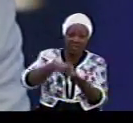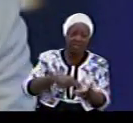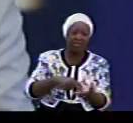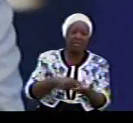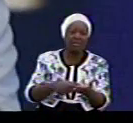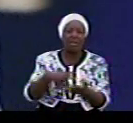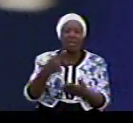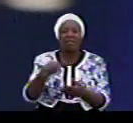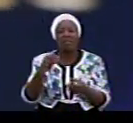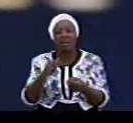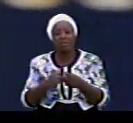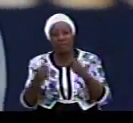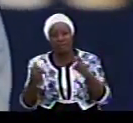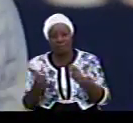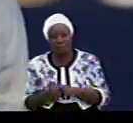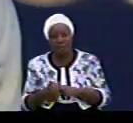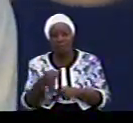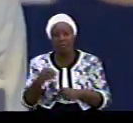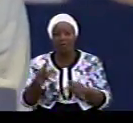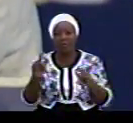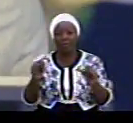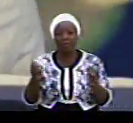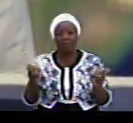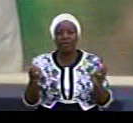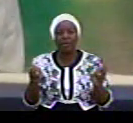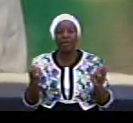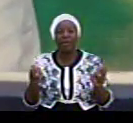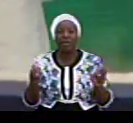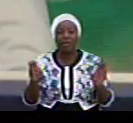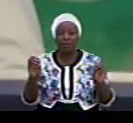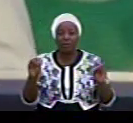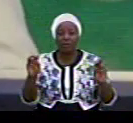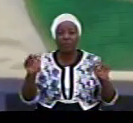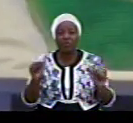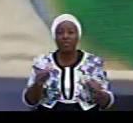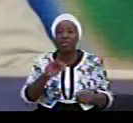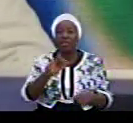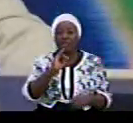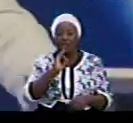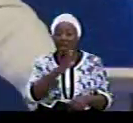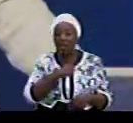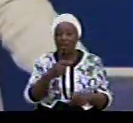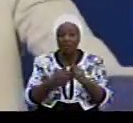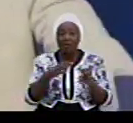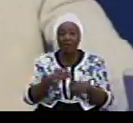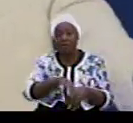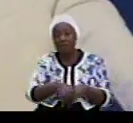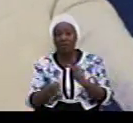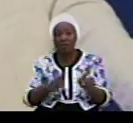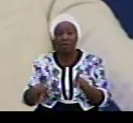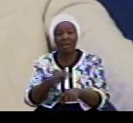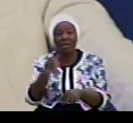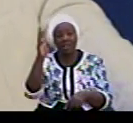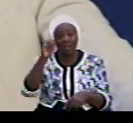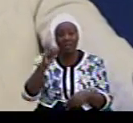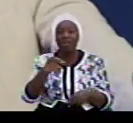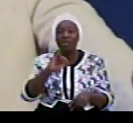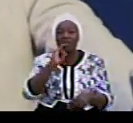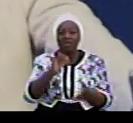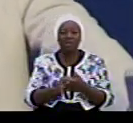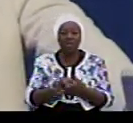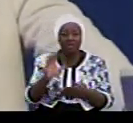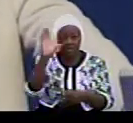of Thomas and the problem of other people like him, they're seeking